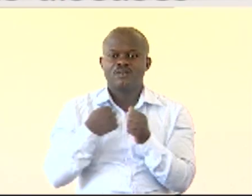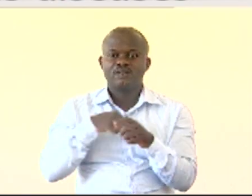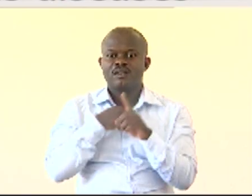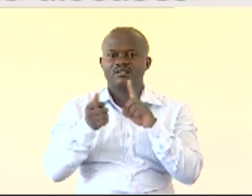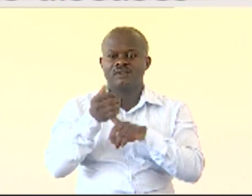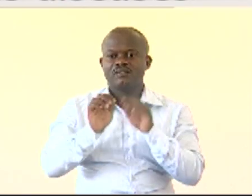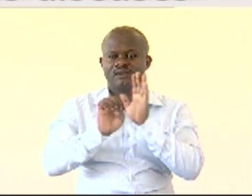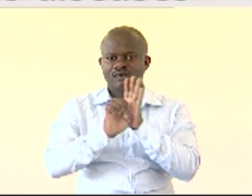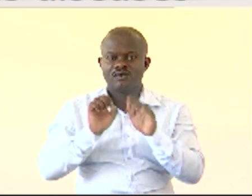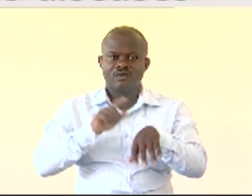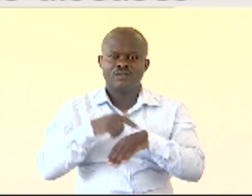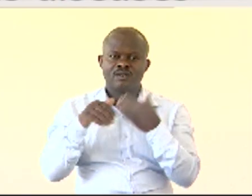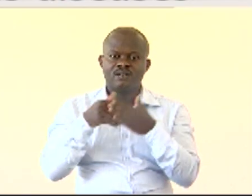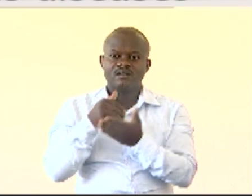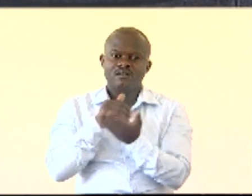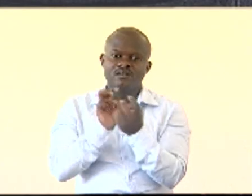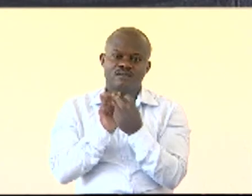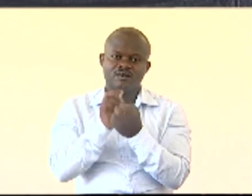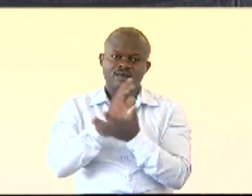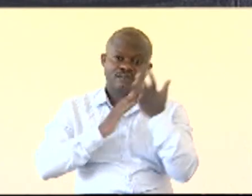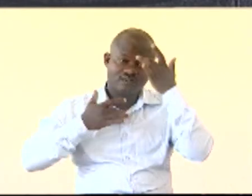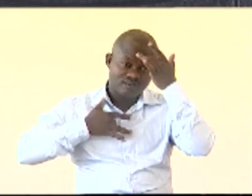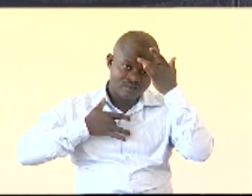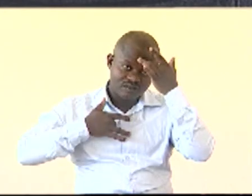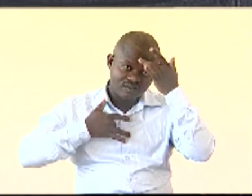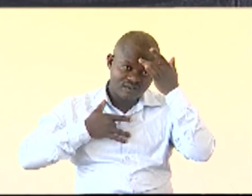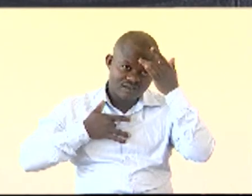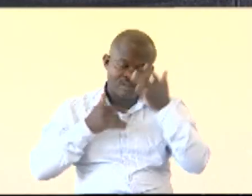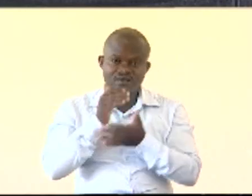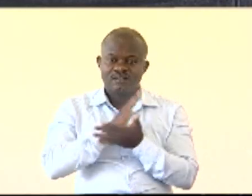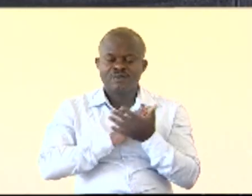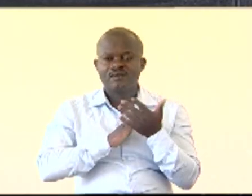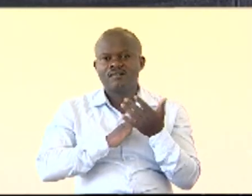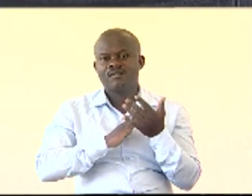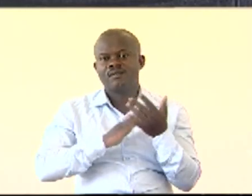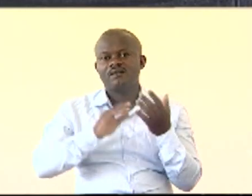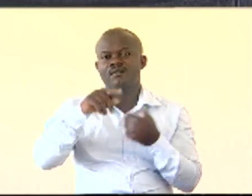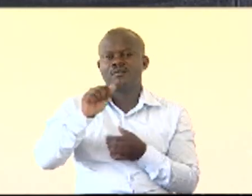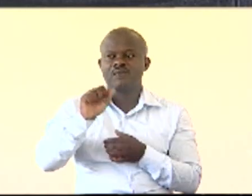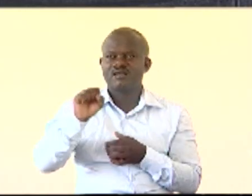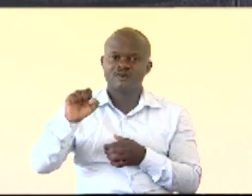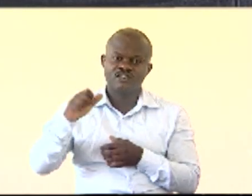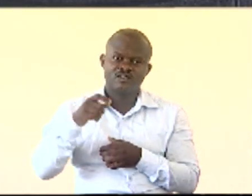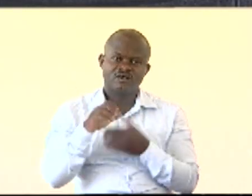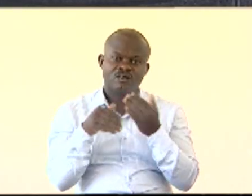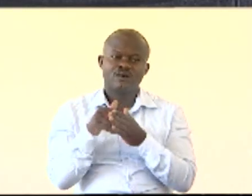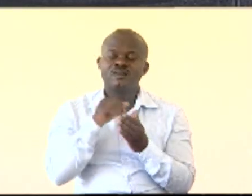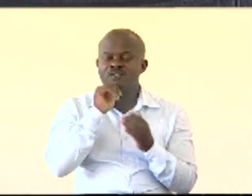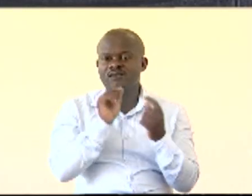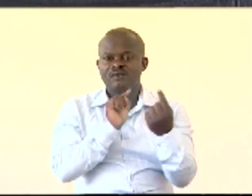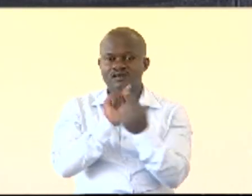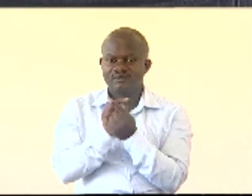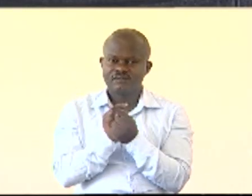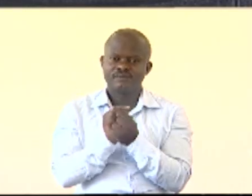example, when you are in direct contact with some of the disease-causing agents, these are pathogens, or when you are in direct contact.